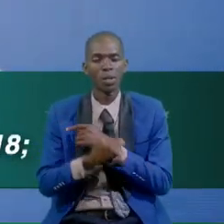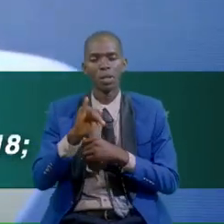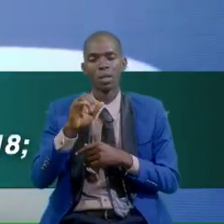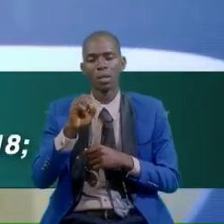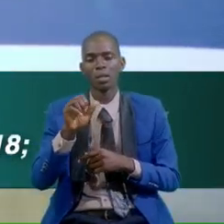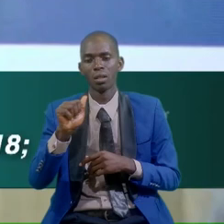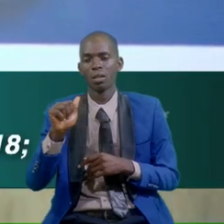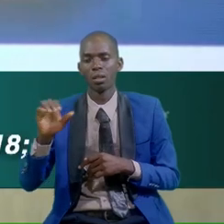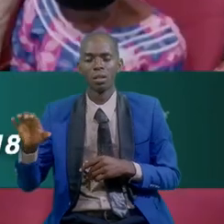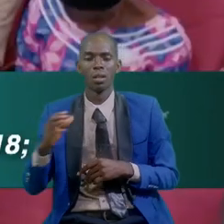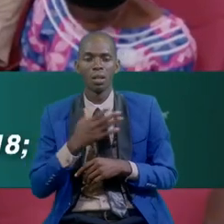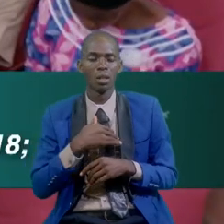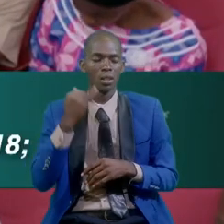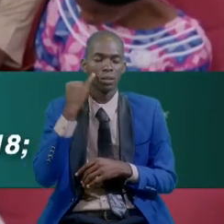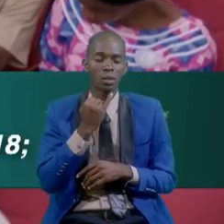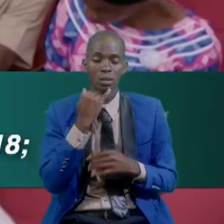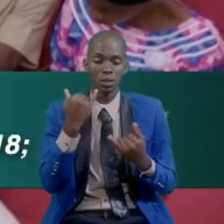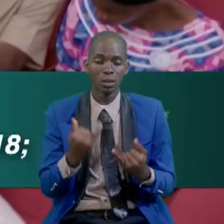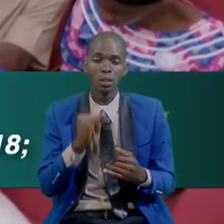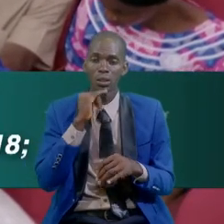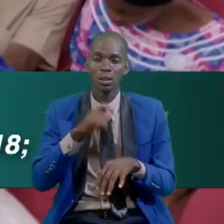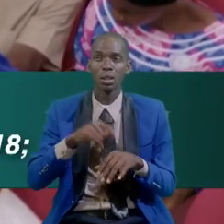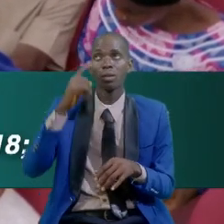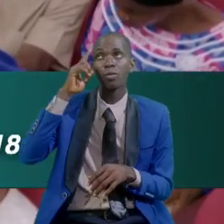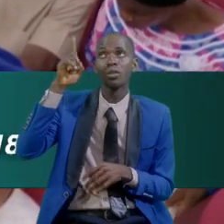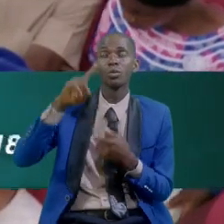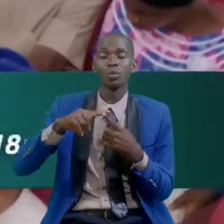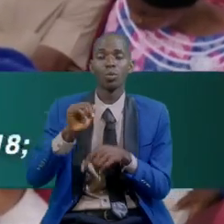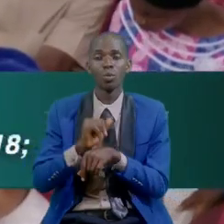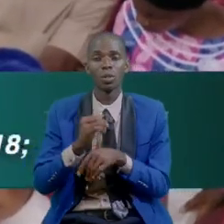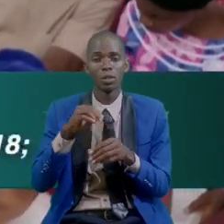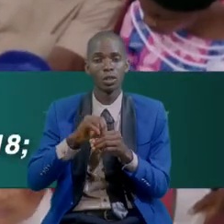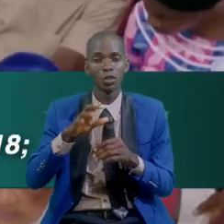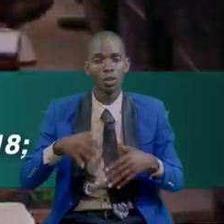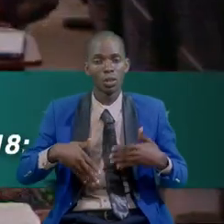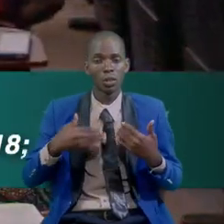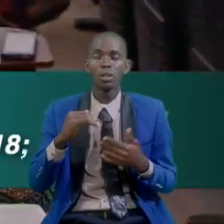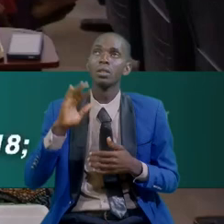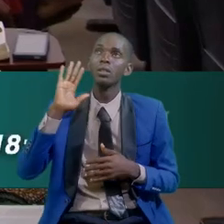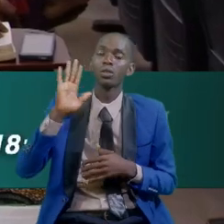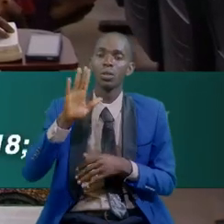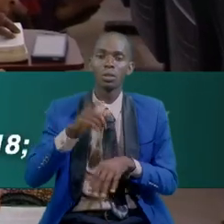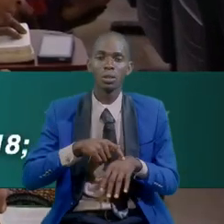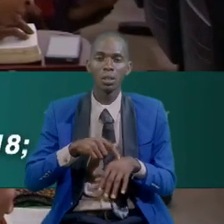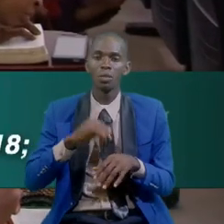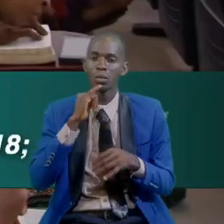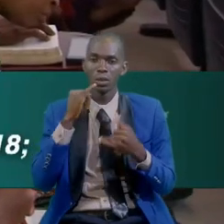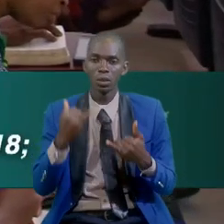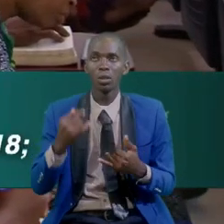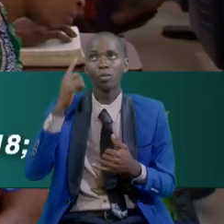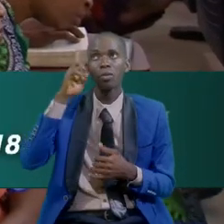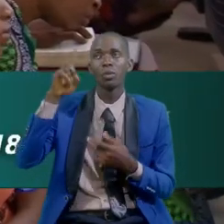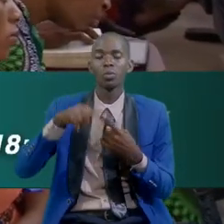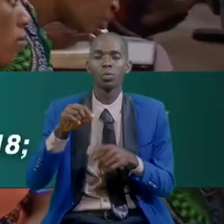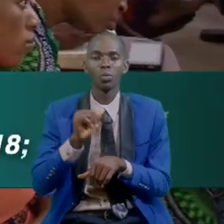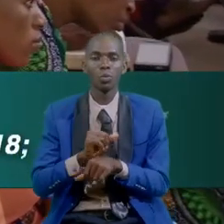time for God to work. In your life, the time has come. It's time for him to work. And before you